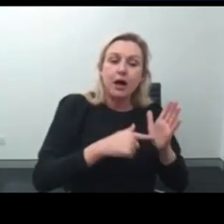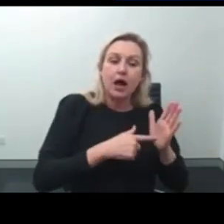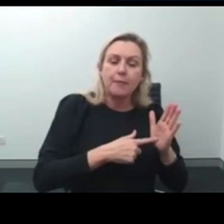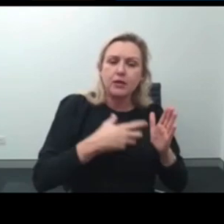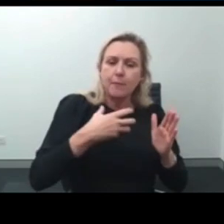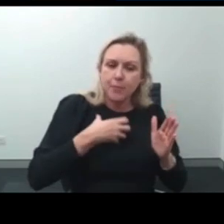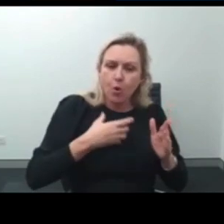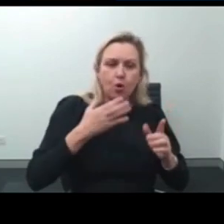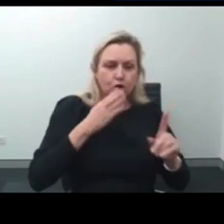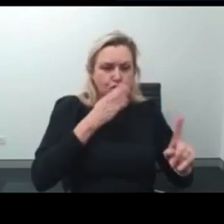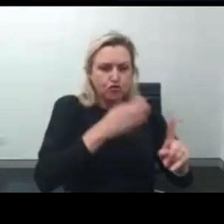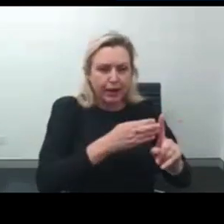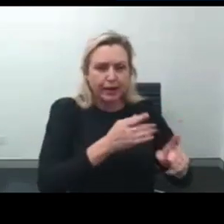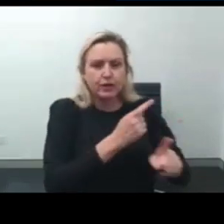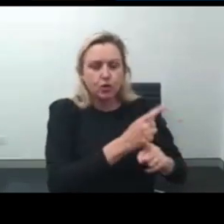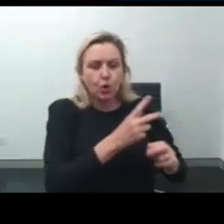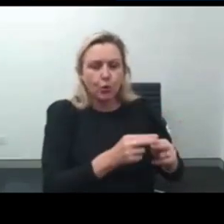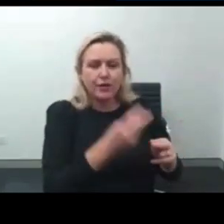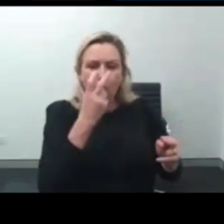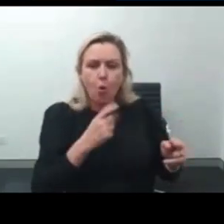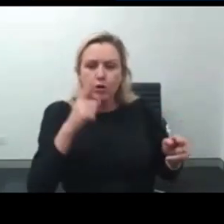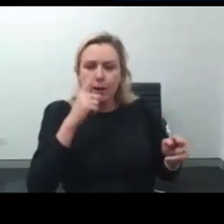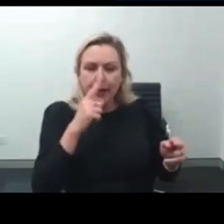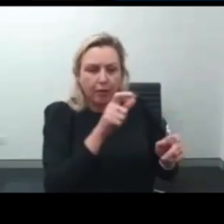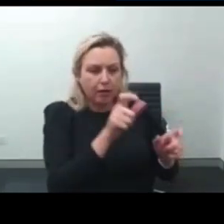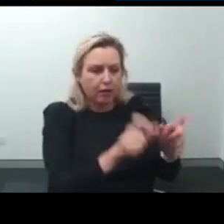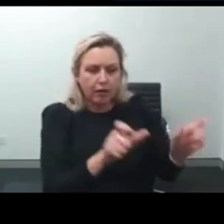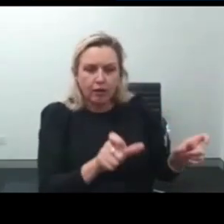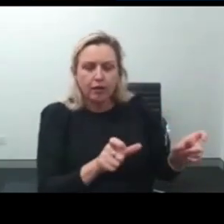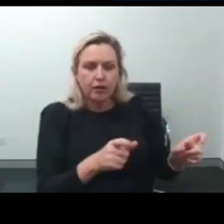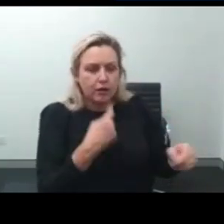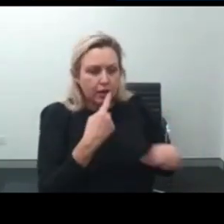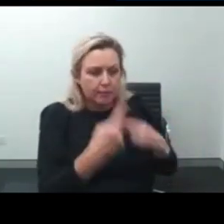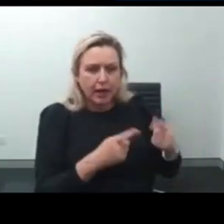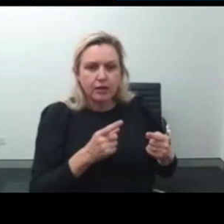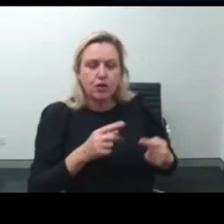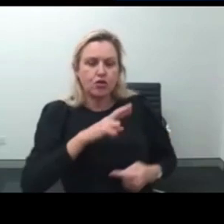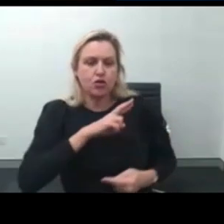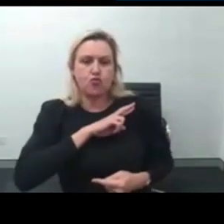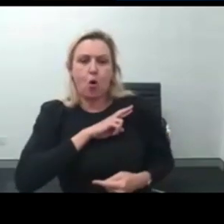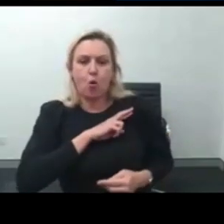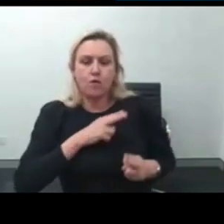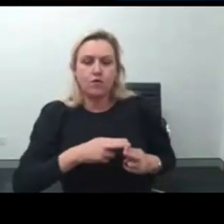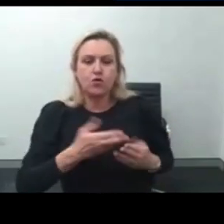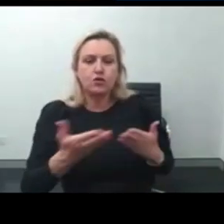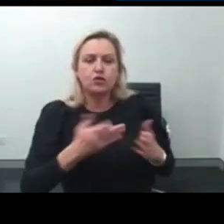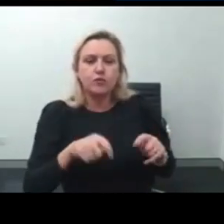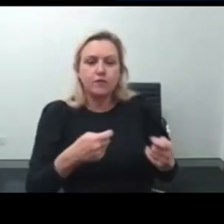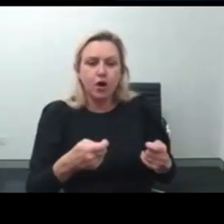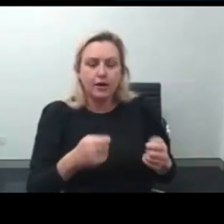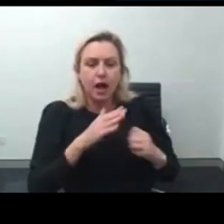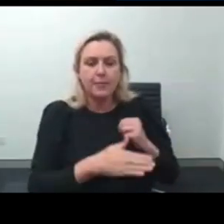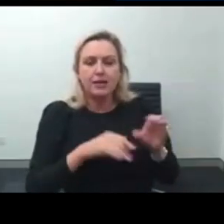to consumers around, or older people around the role of service providers in terms of their